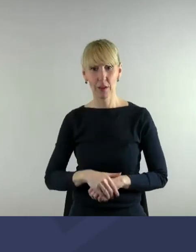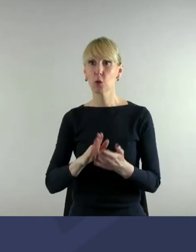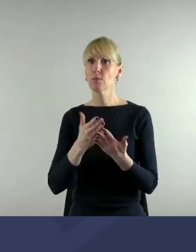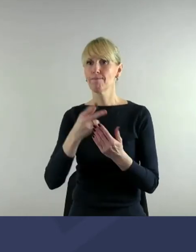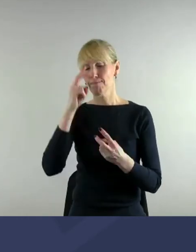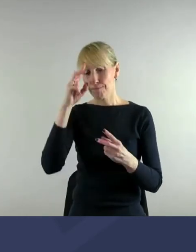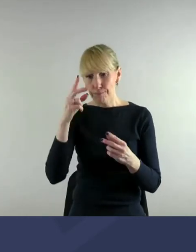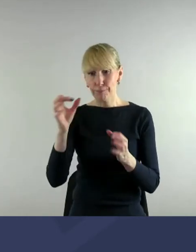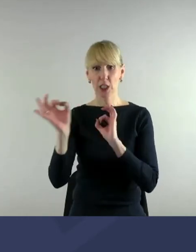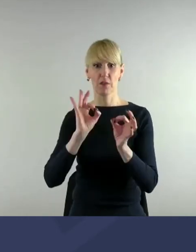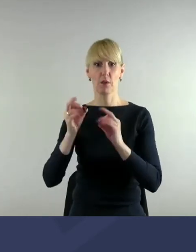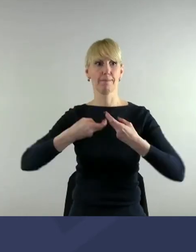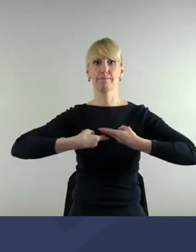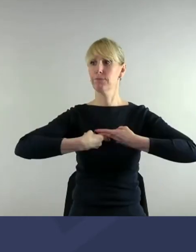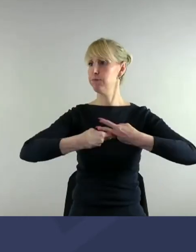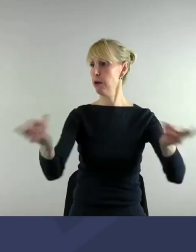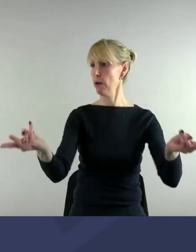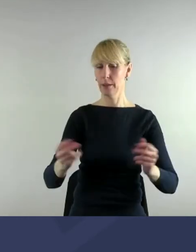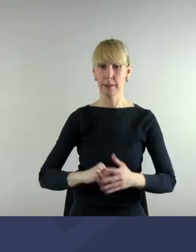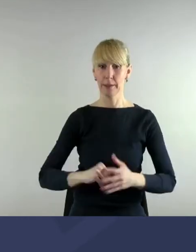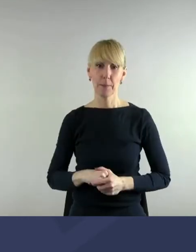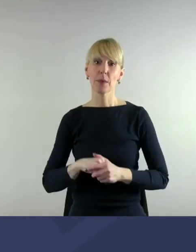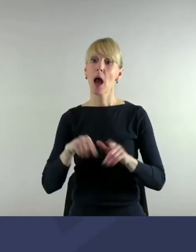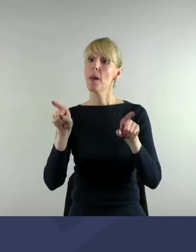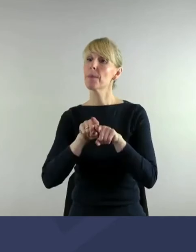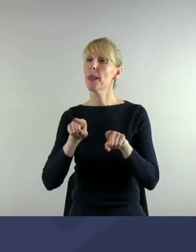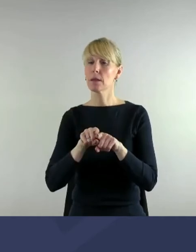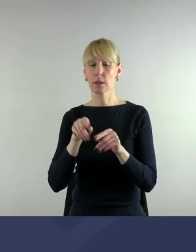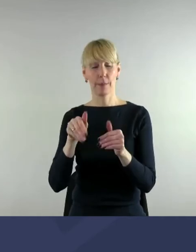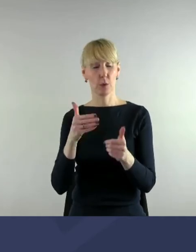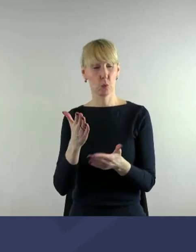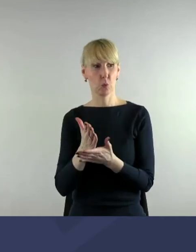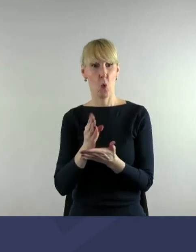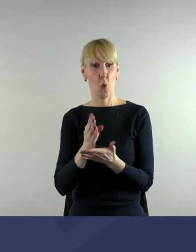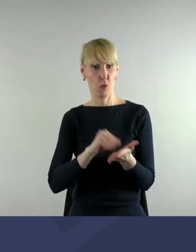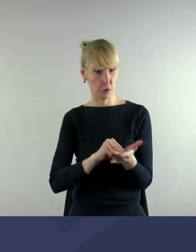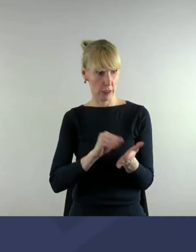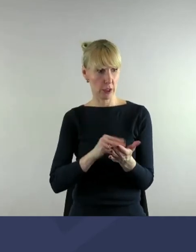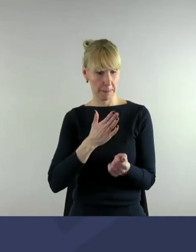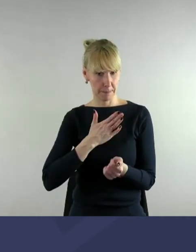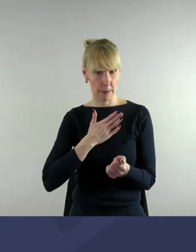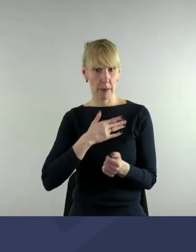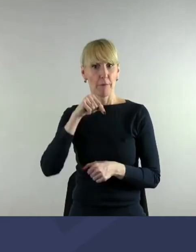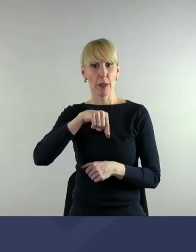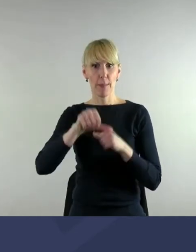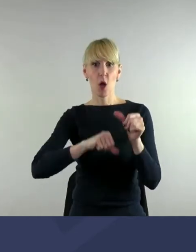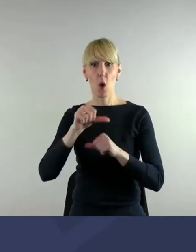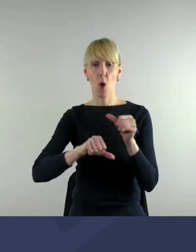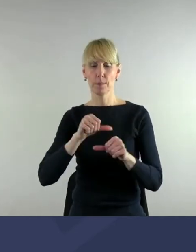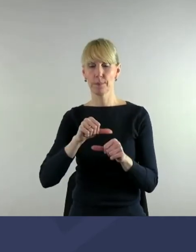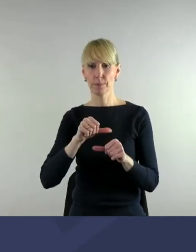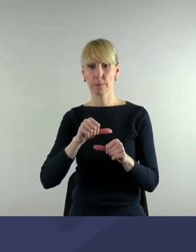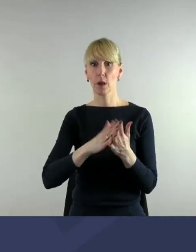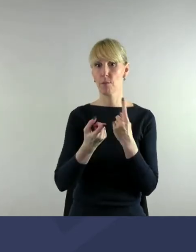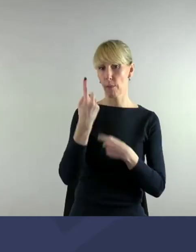to mobile, to the internet, to spread information. But we can also share our experience here in this respect,